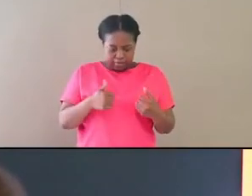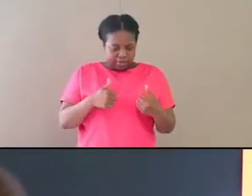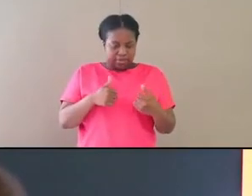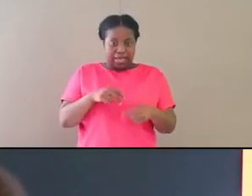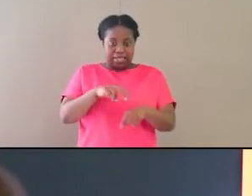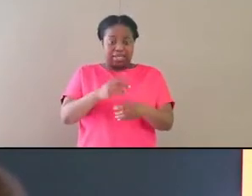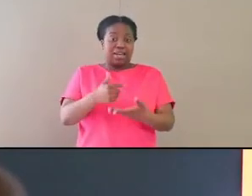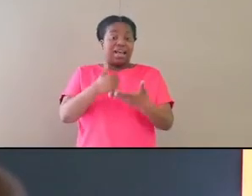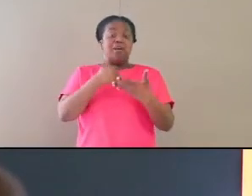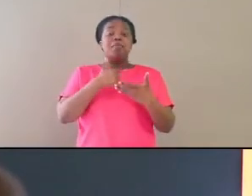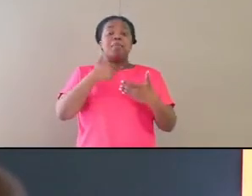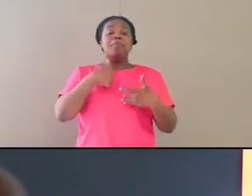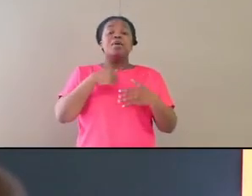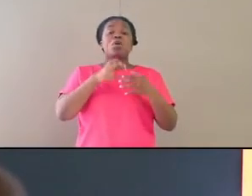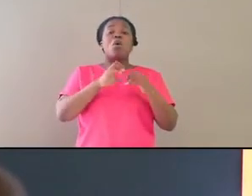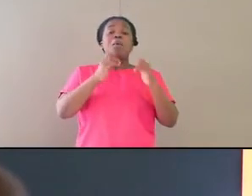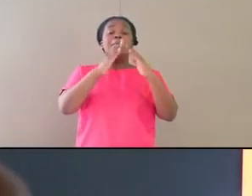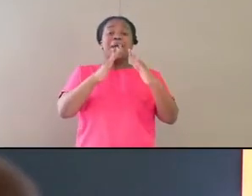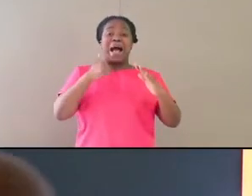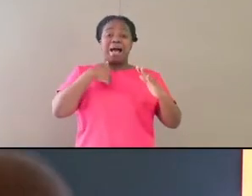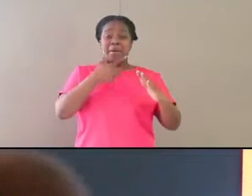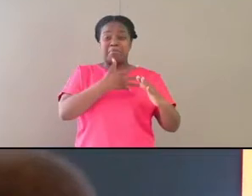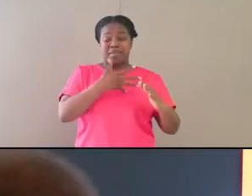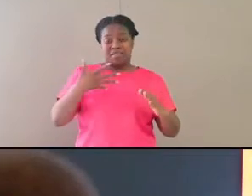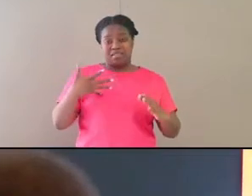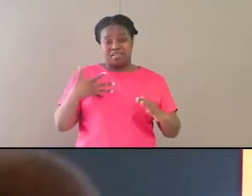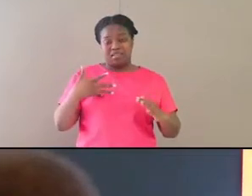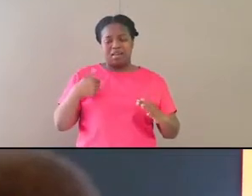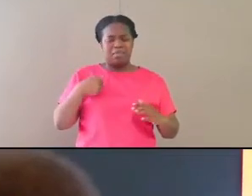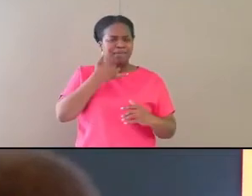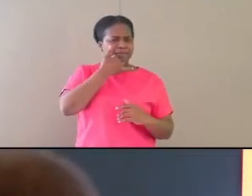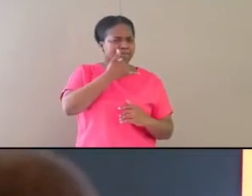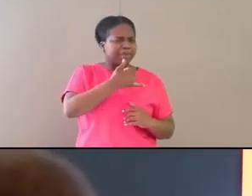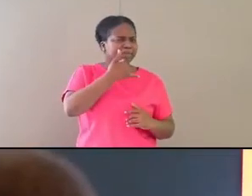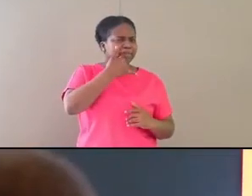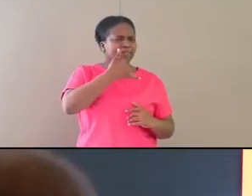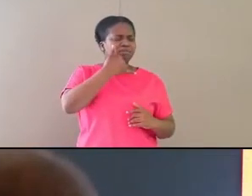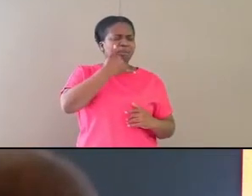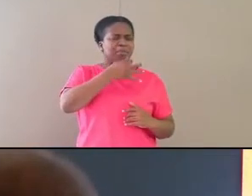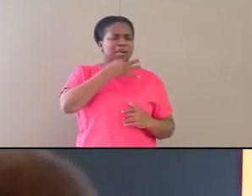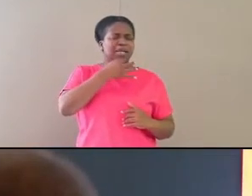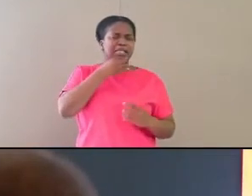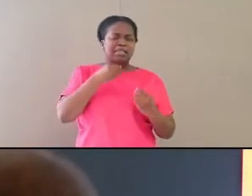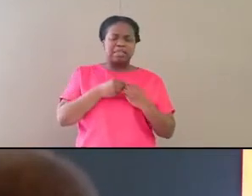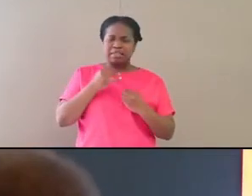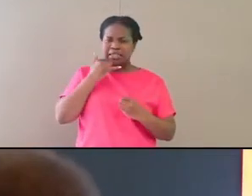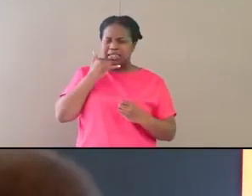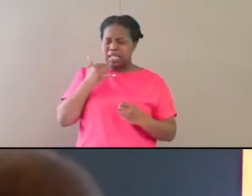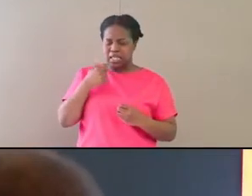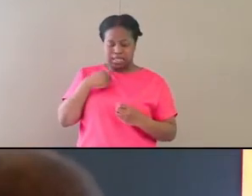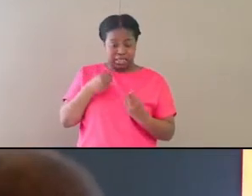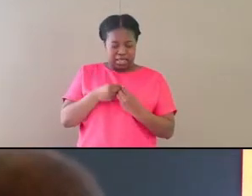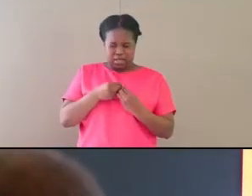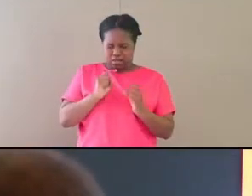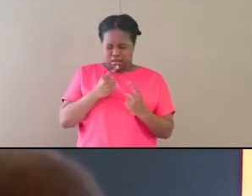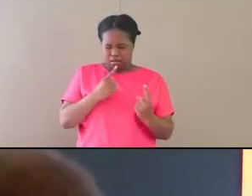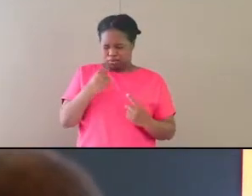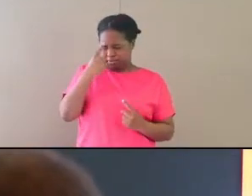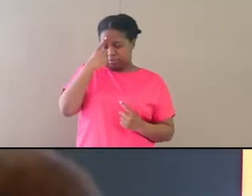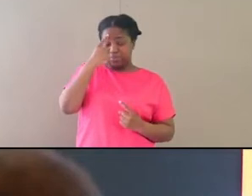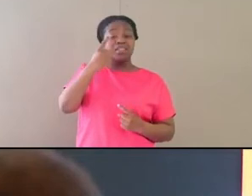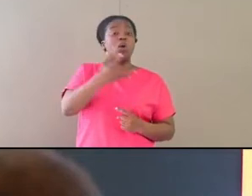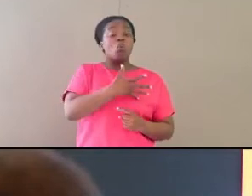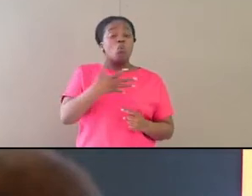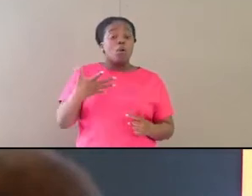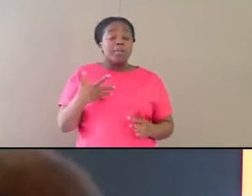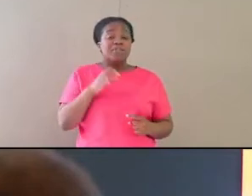because I was at home, I was a mother myself, and I was talking to them on the phone, and they were saying things that I simply could not imagine. And these are women